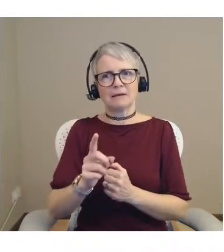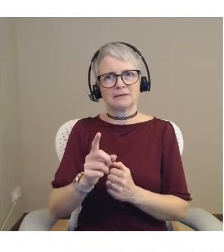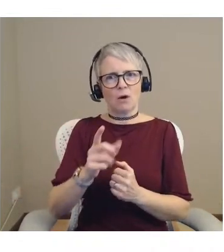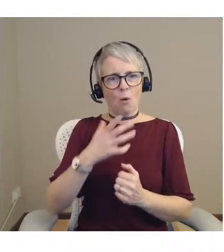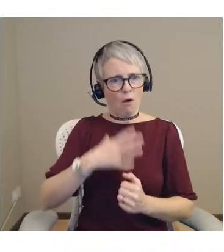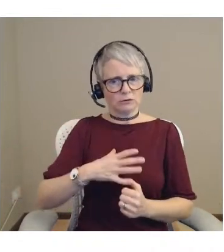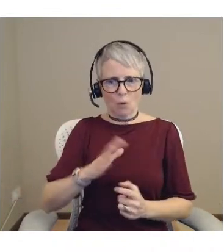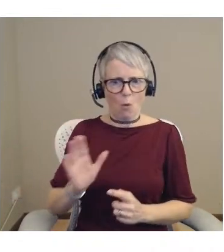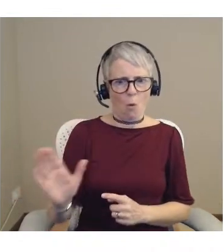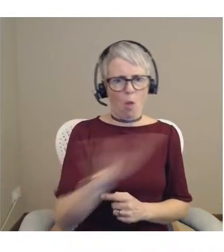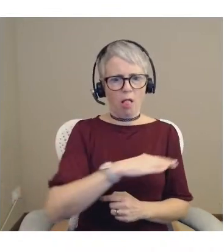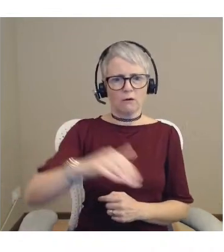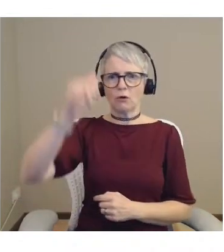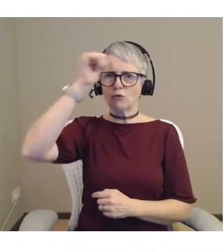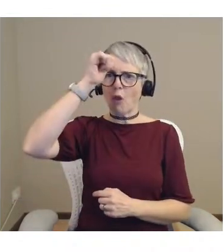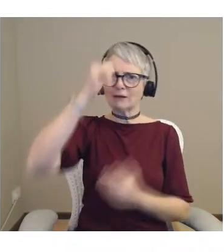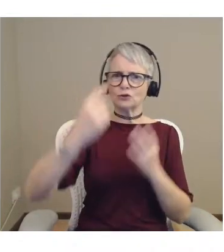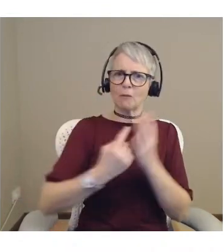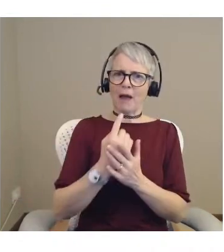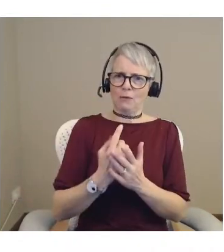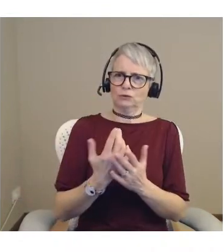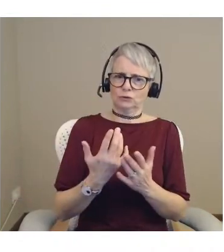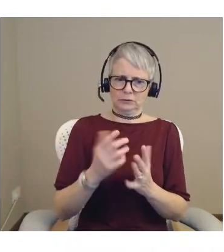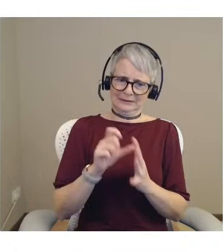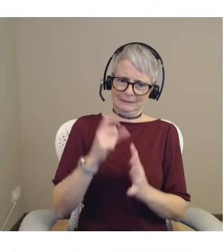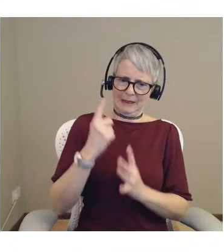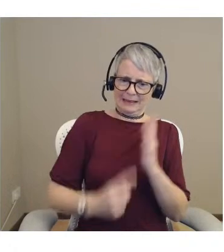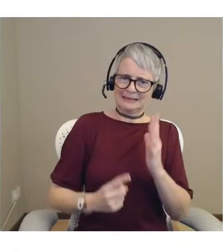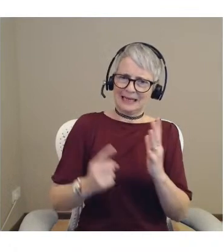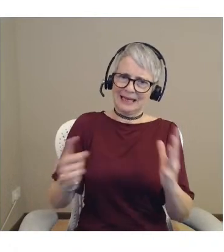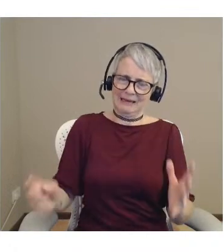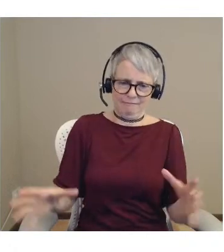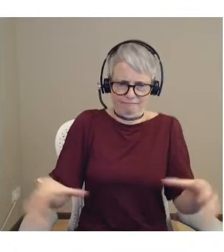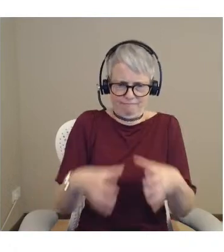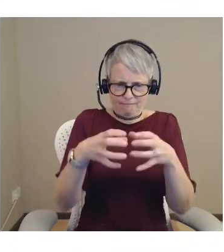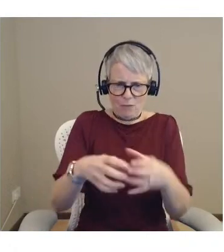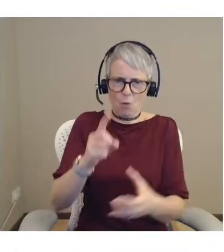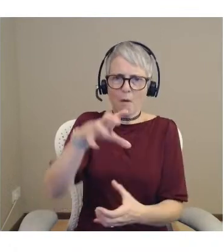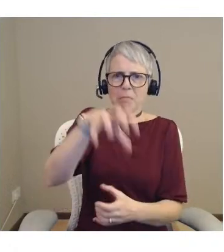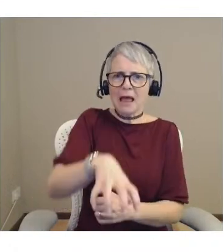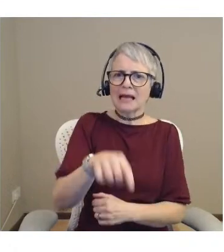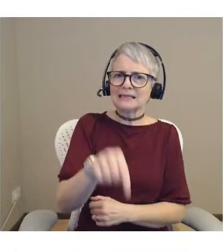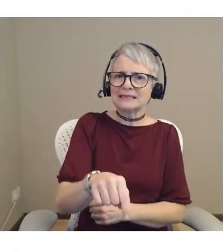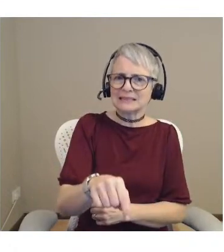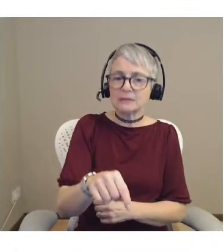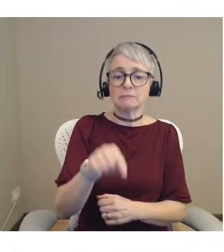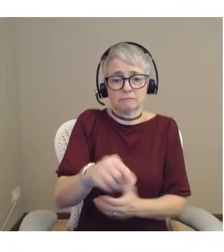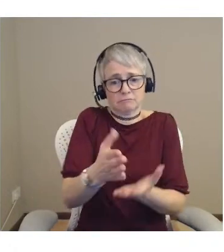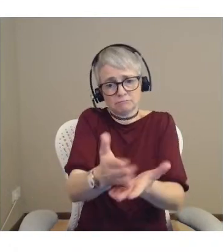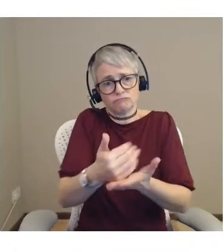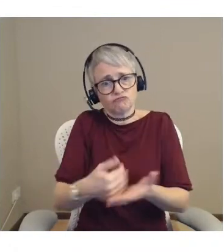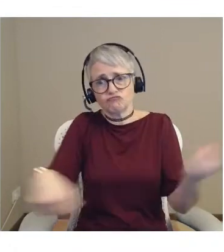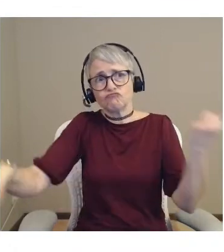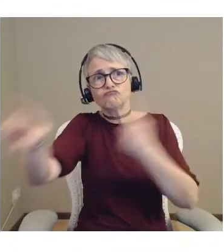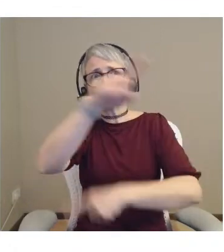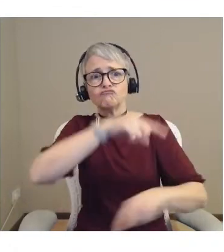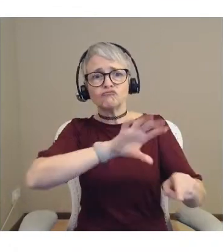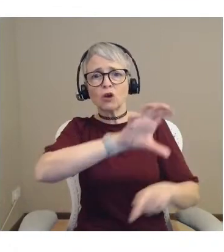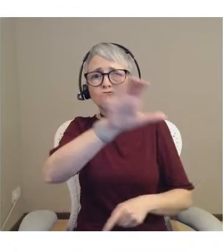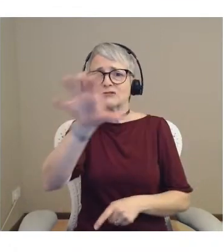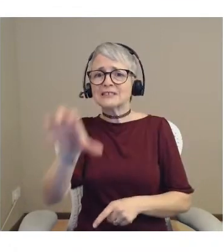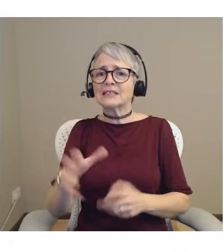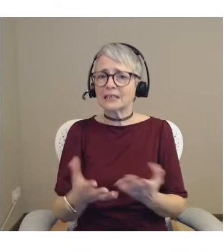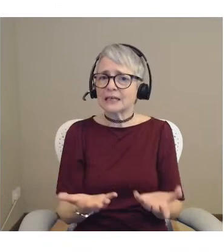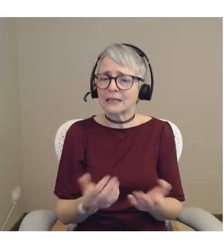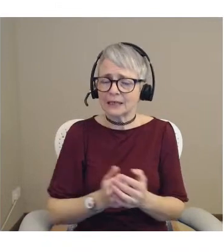knowledge on accessibility and exchange the best practices across countries and experts on how to implement